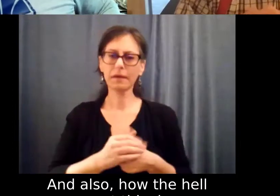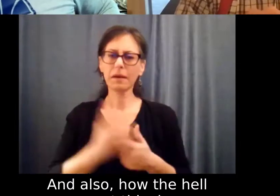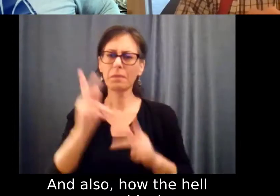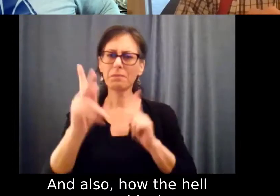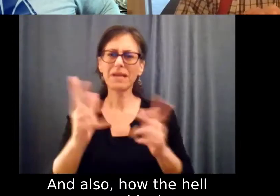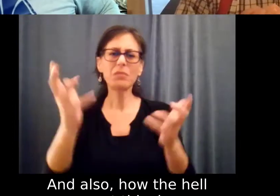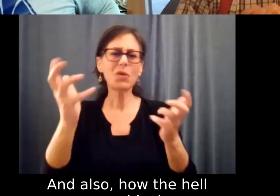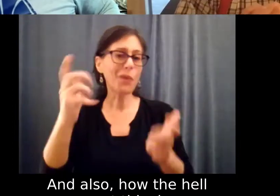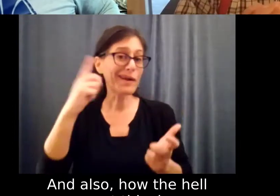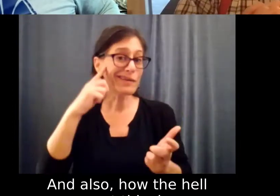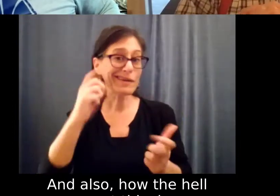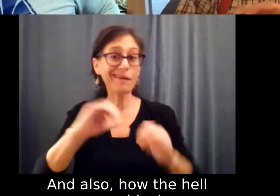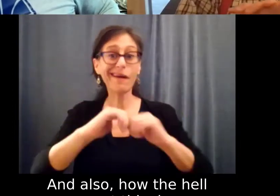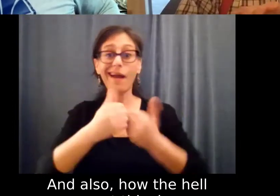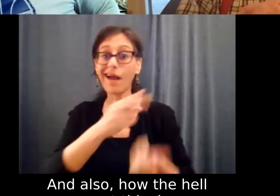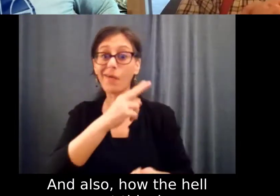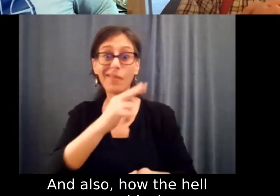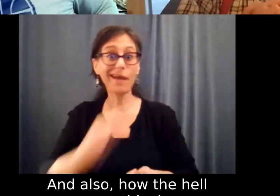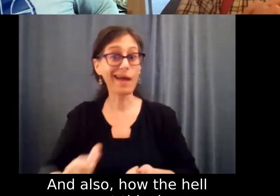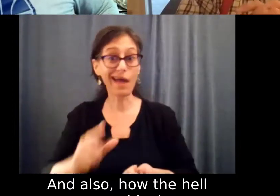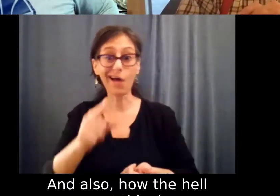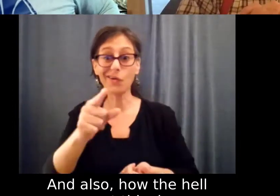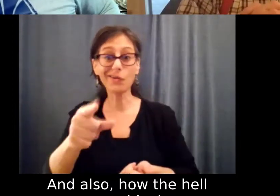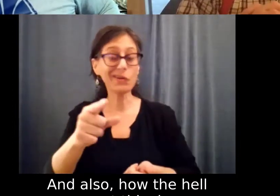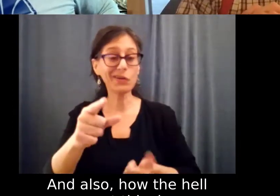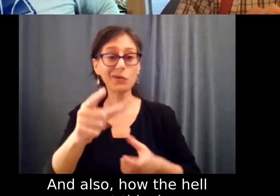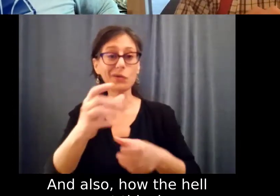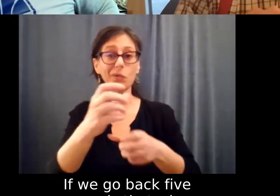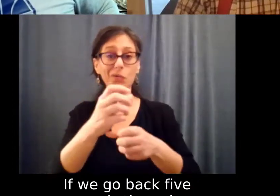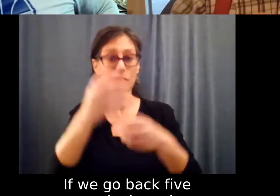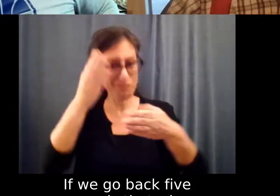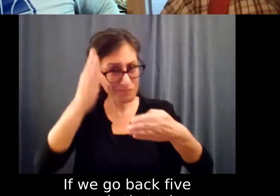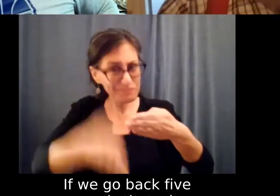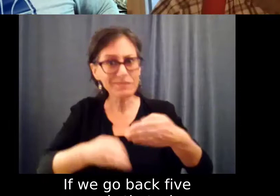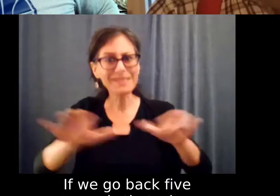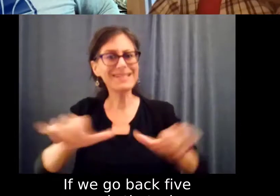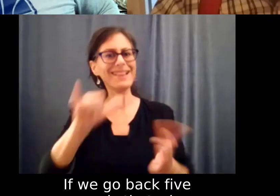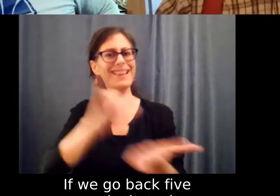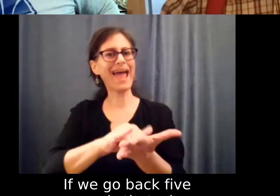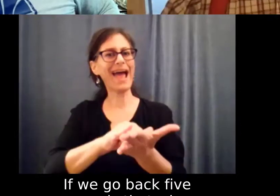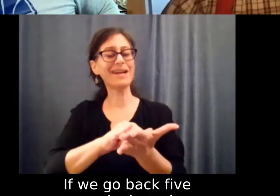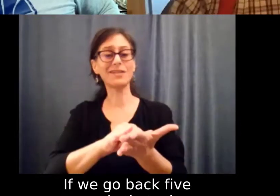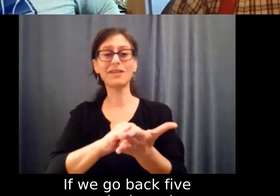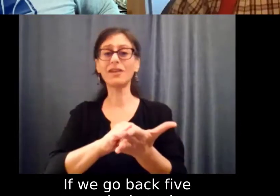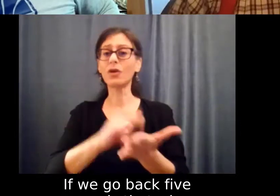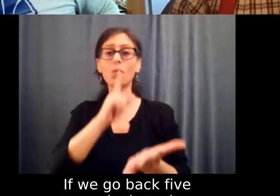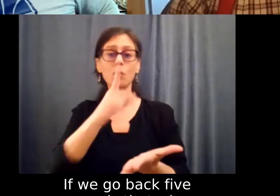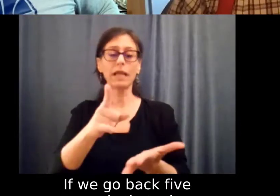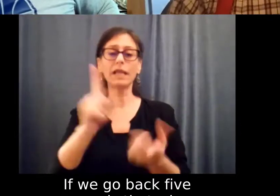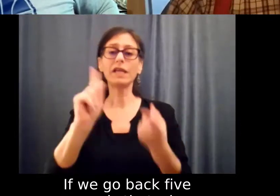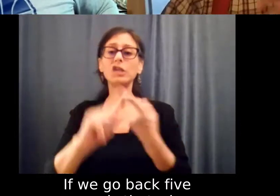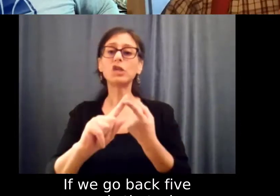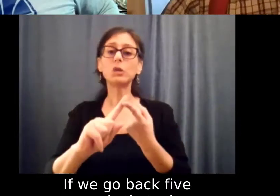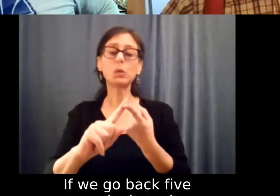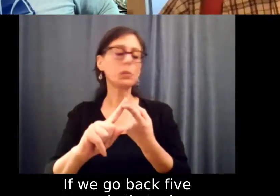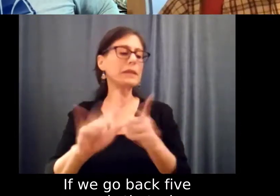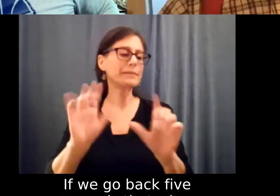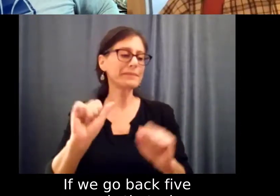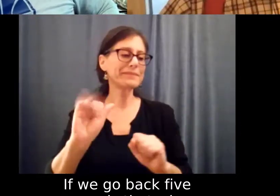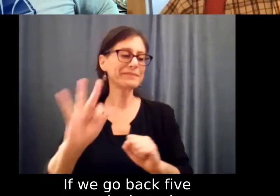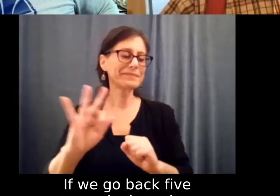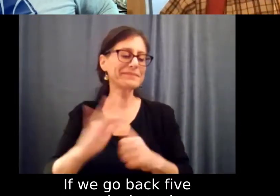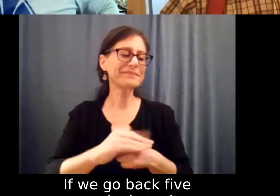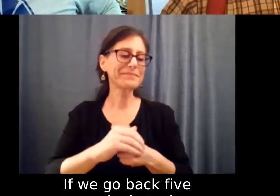how the hell did you get this done? I mean, to get if we go back like